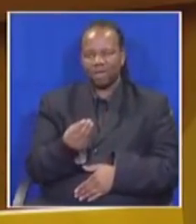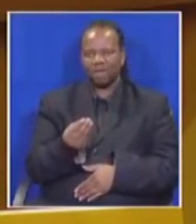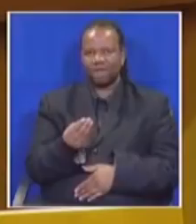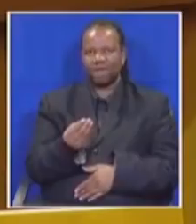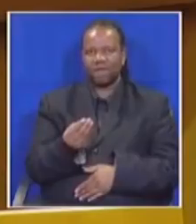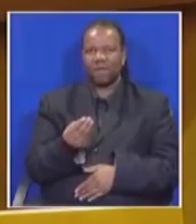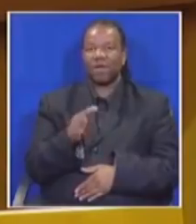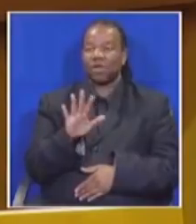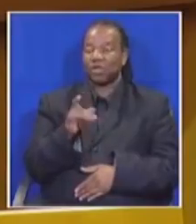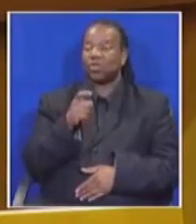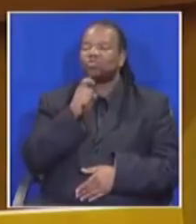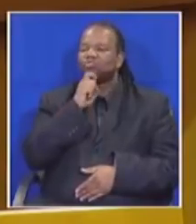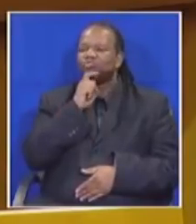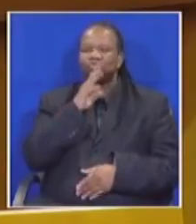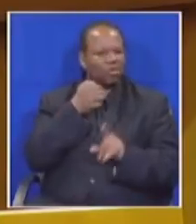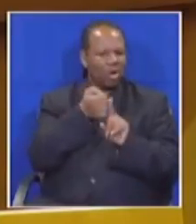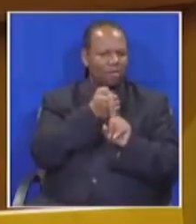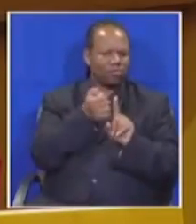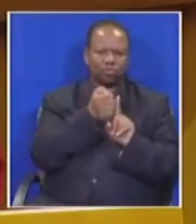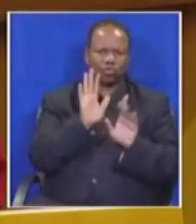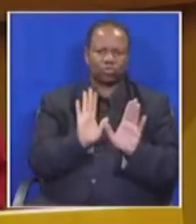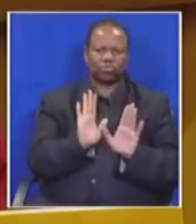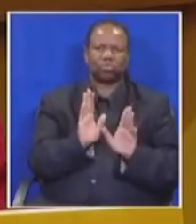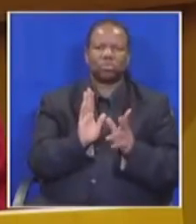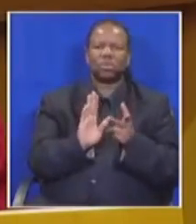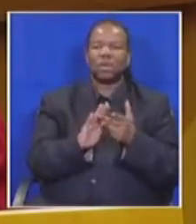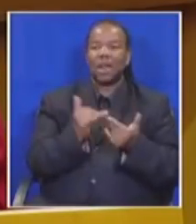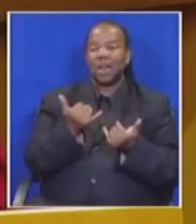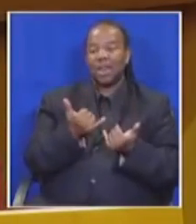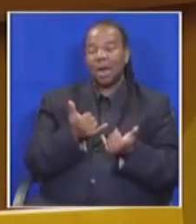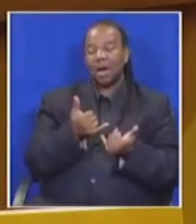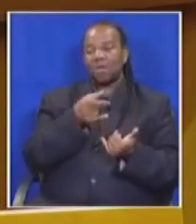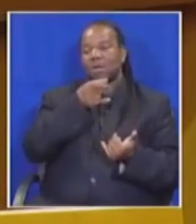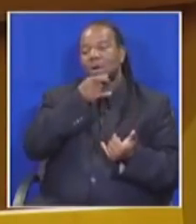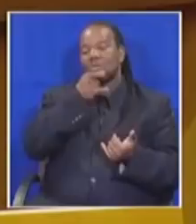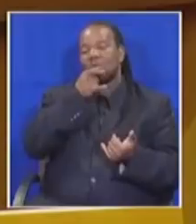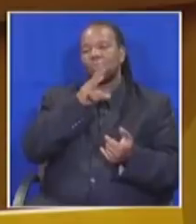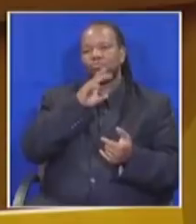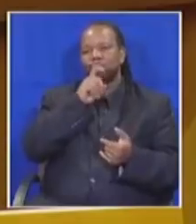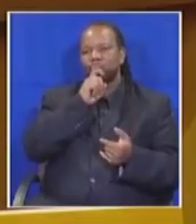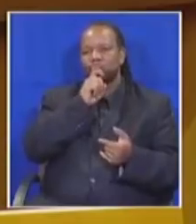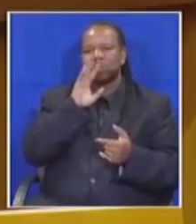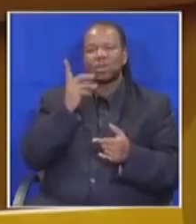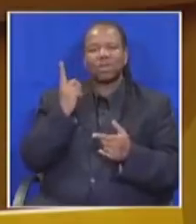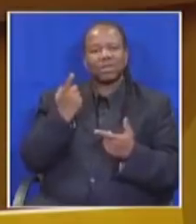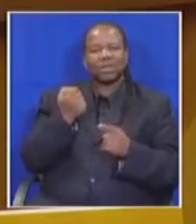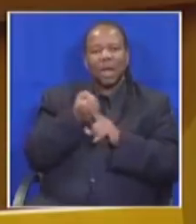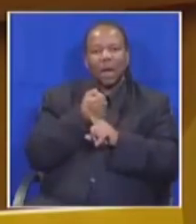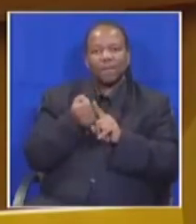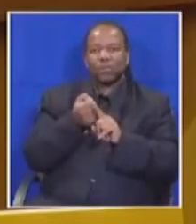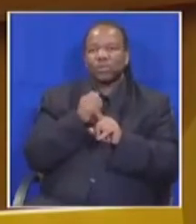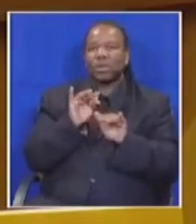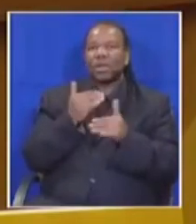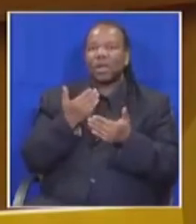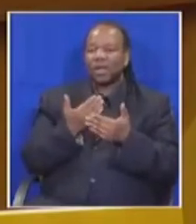used was not abusive. The abuse of alcohol and all the negative consequences that came with it are directly linked to